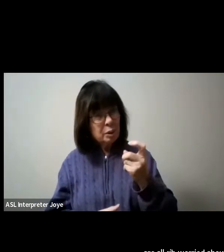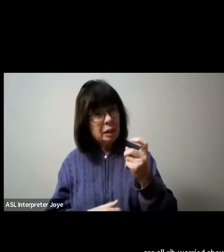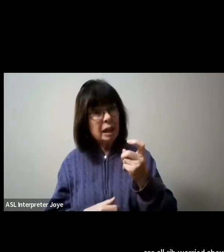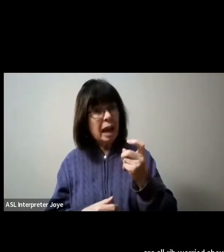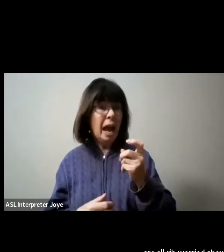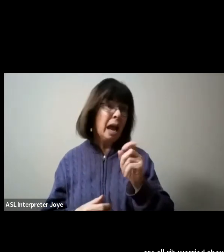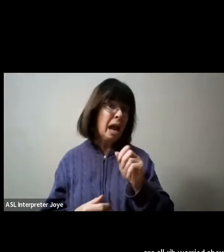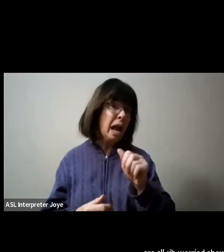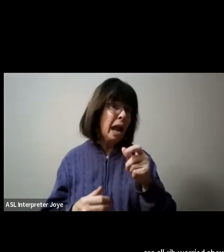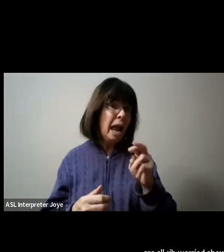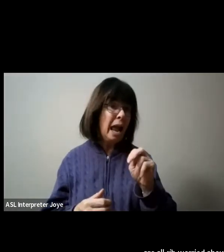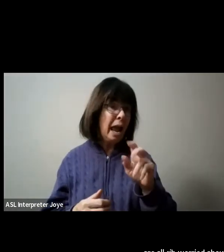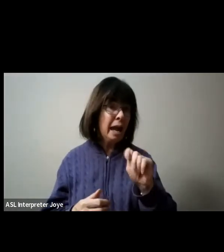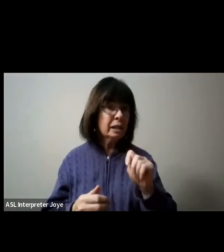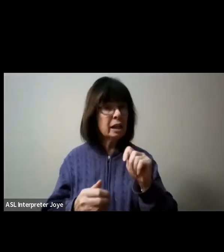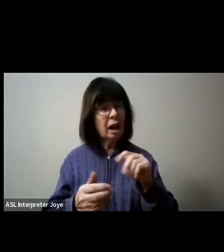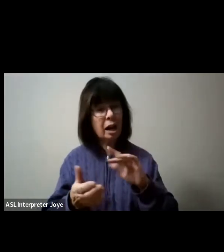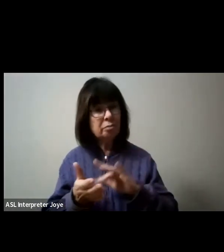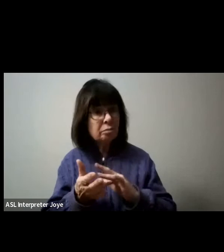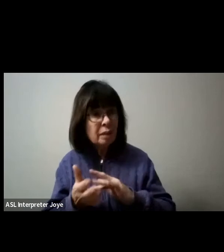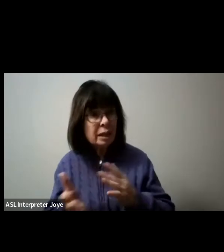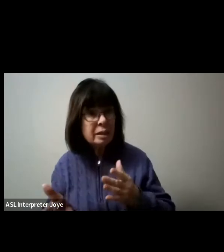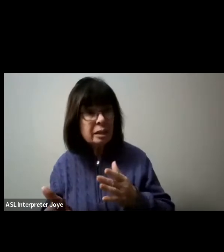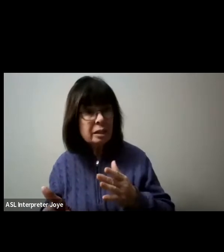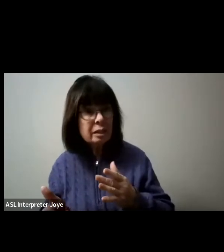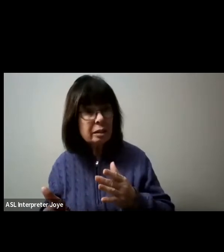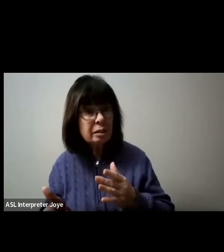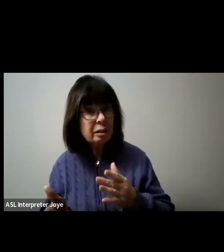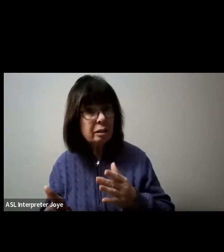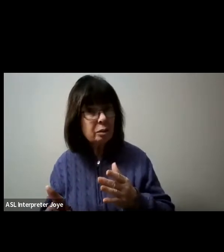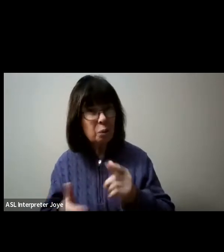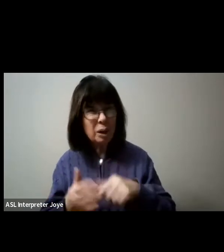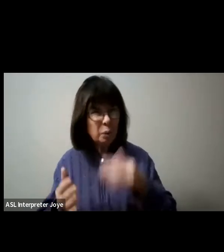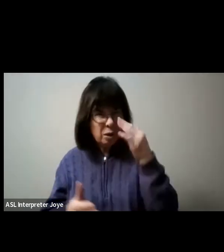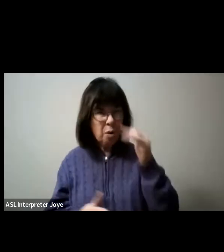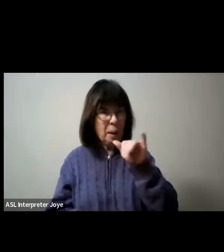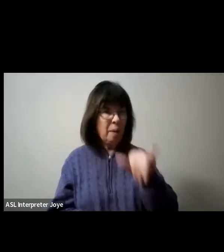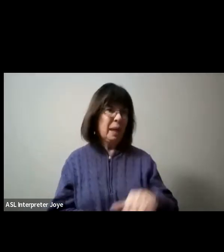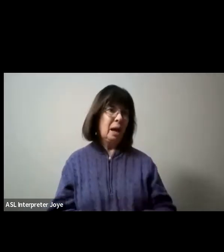timely fashion? Like, what do we know about that, if anything?